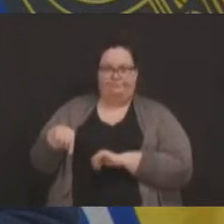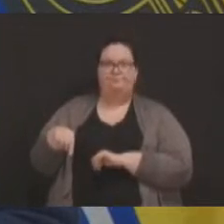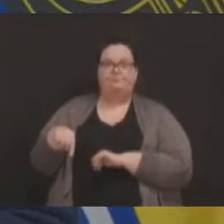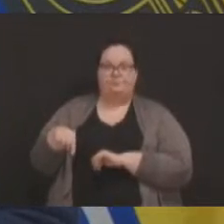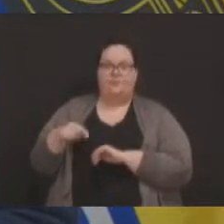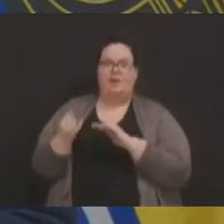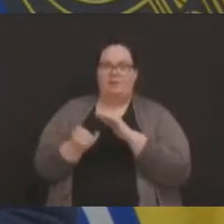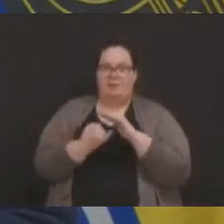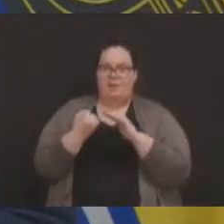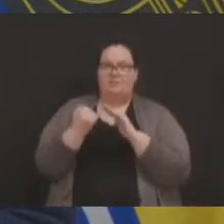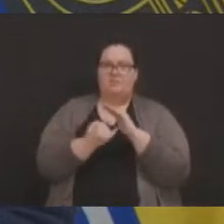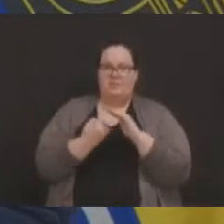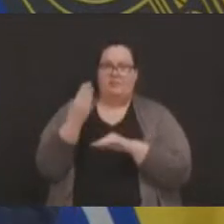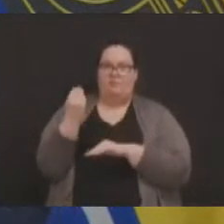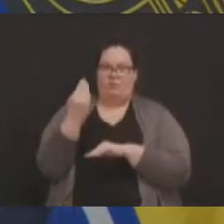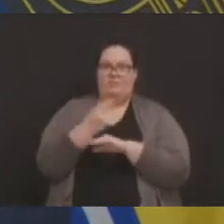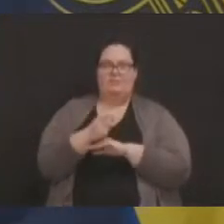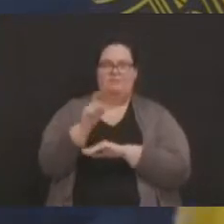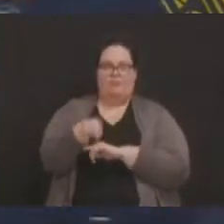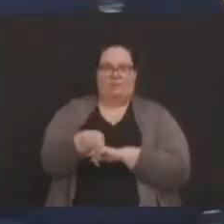communities in both provinces.